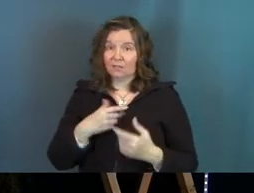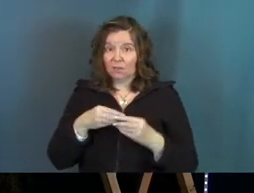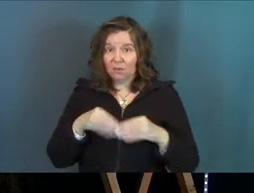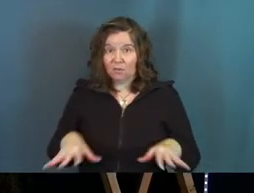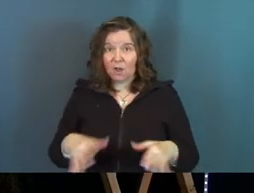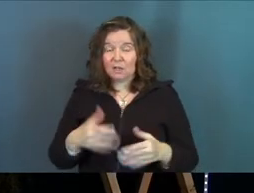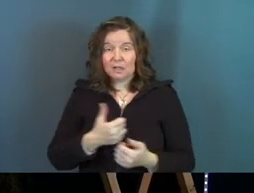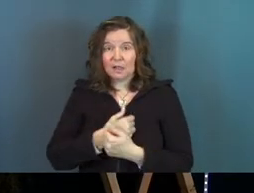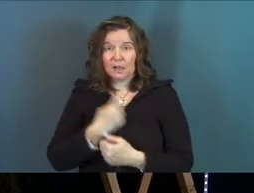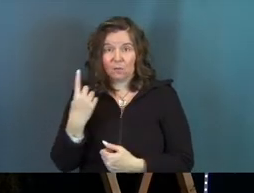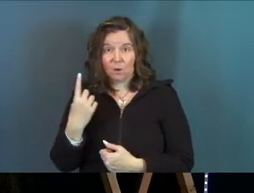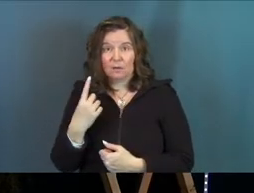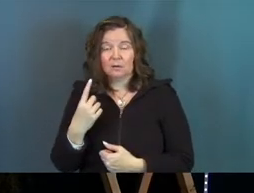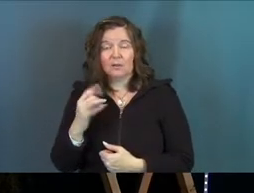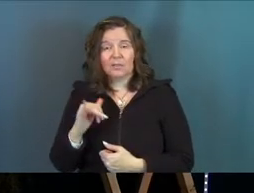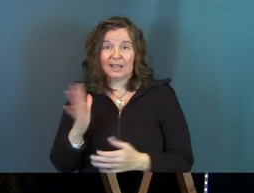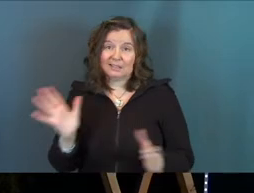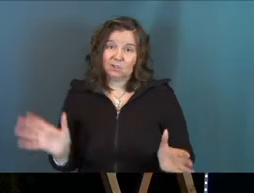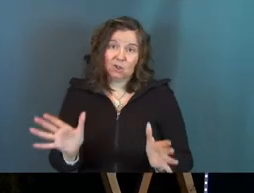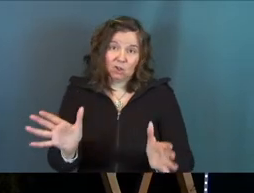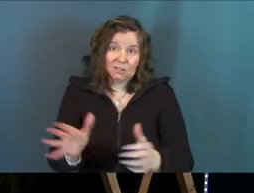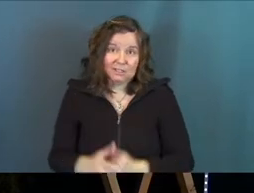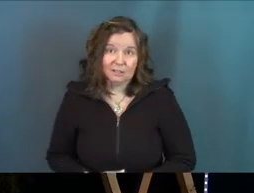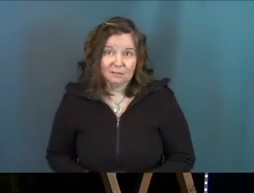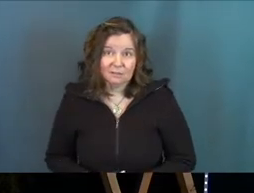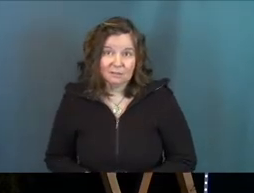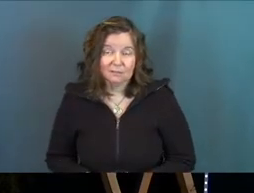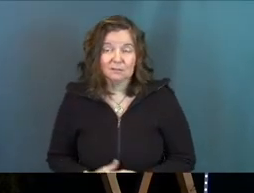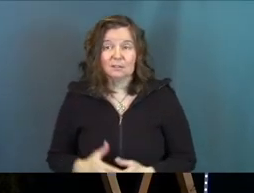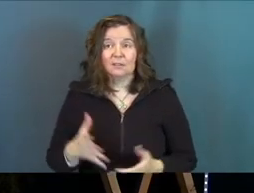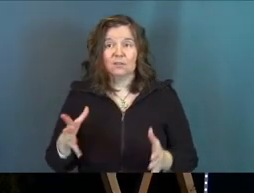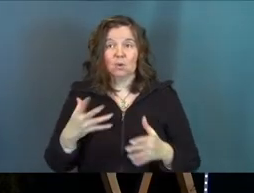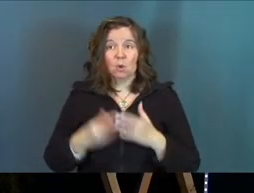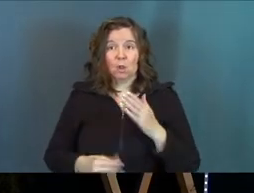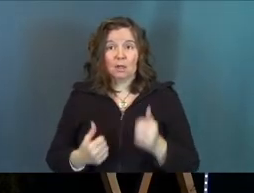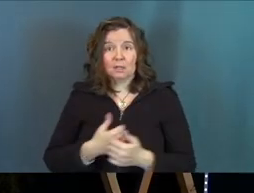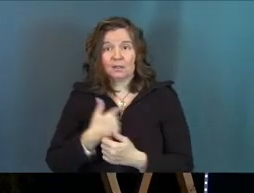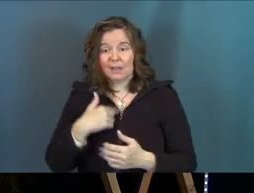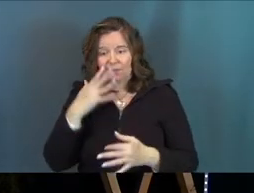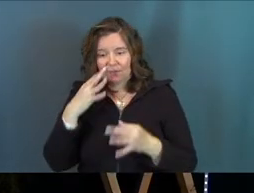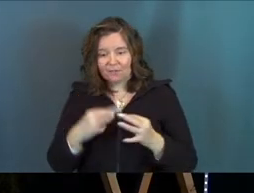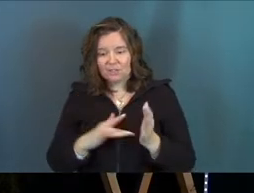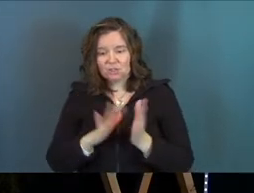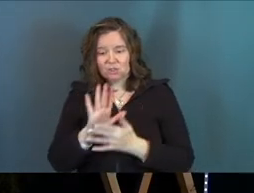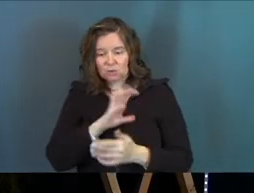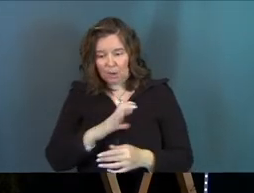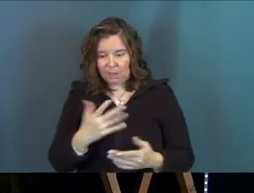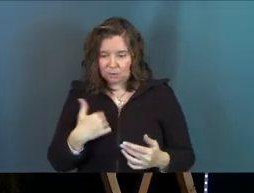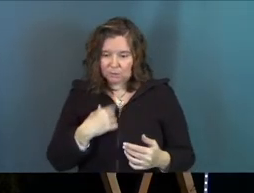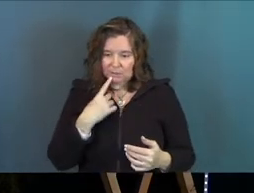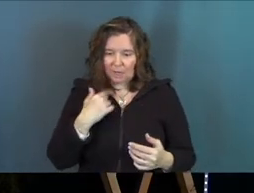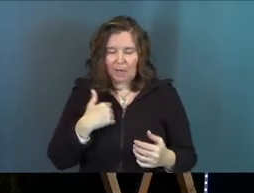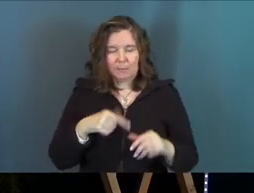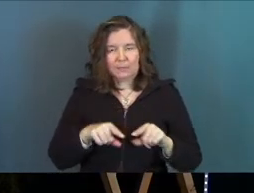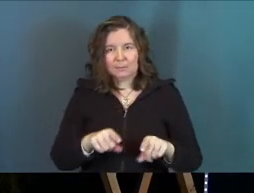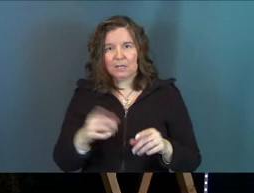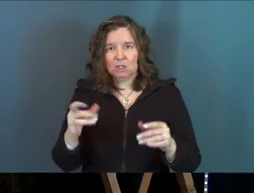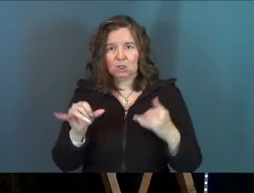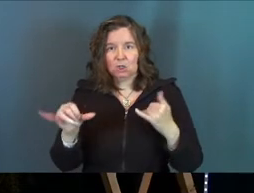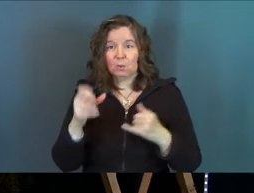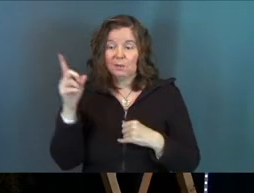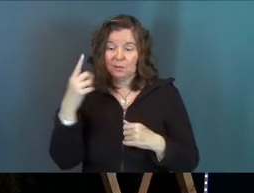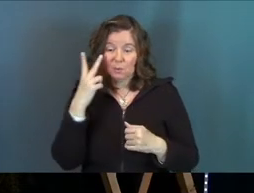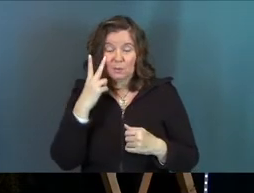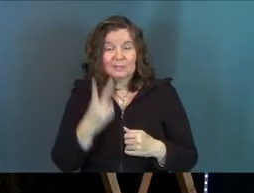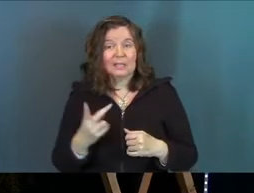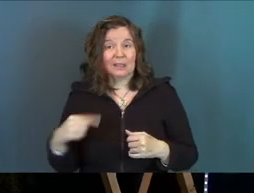lost a loved one, that's encouraging. If you lost a loved one, if they have that faith in Jesus Christ to go, hey, like, I'm going to spend eternity with him,